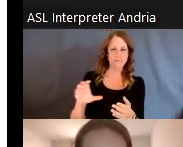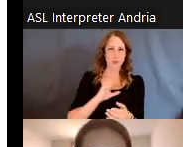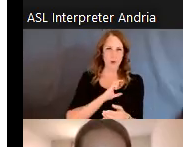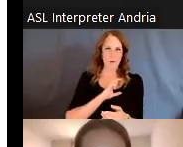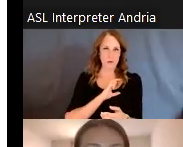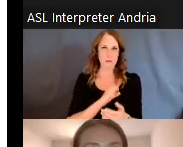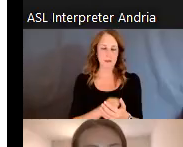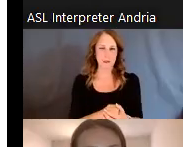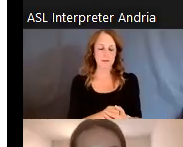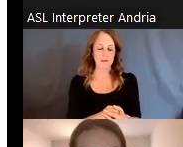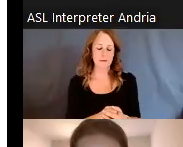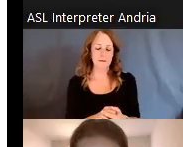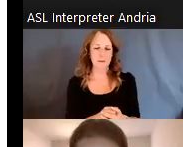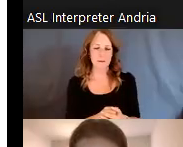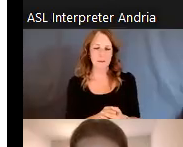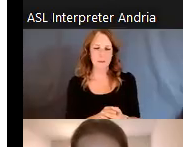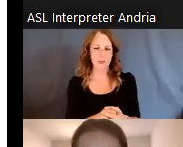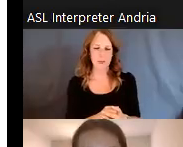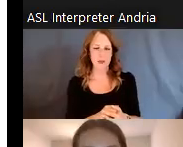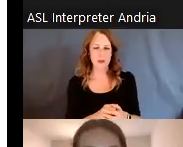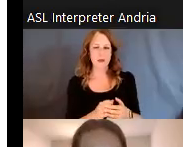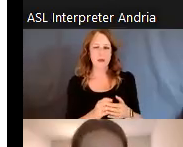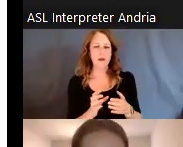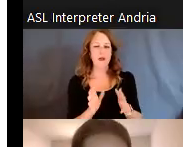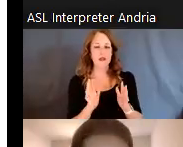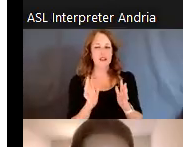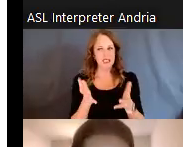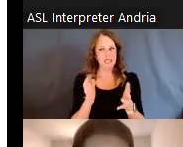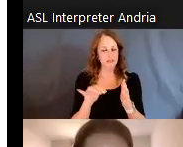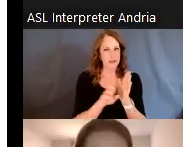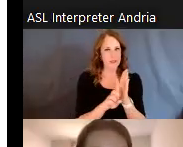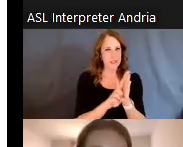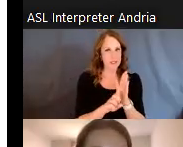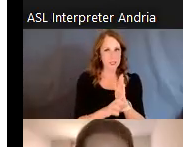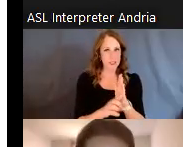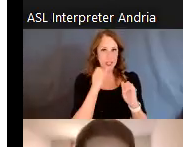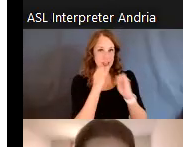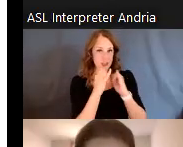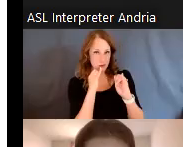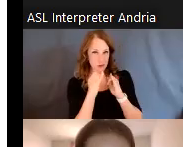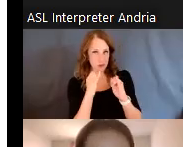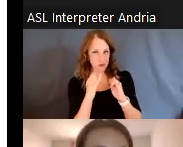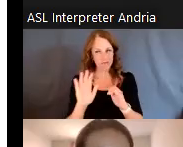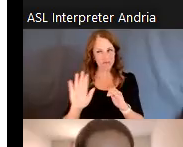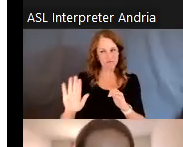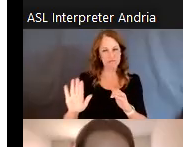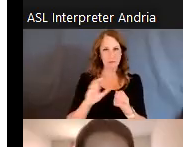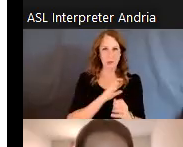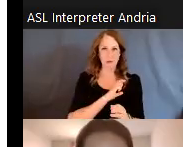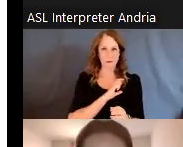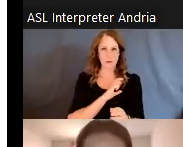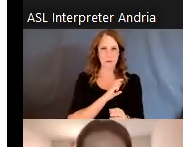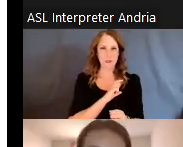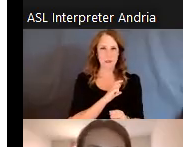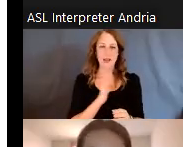and leave that investigation piece and that interview piece for law enforcement. Our